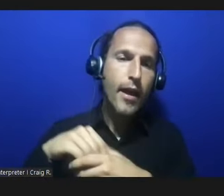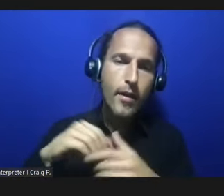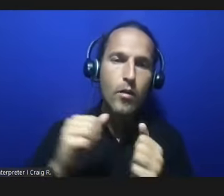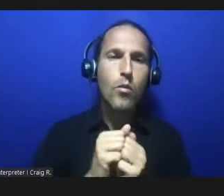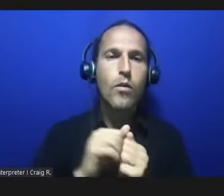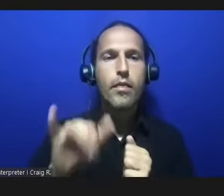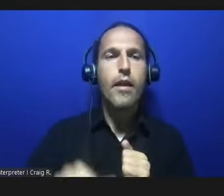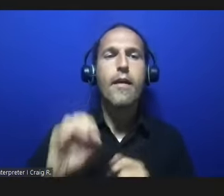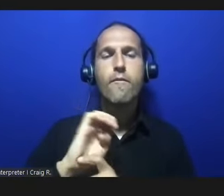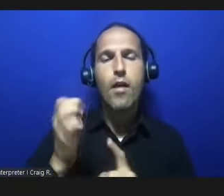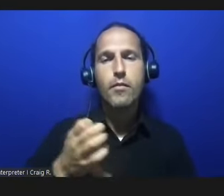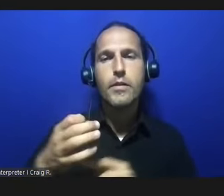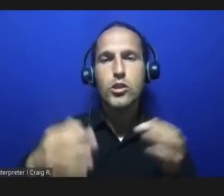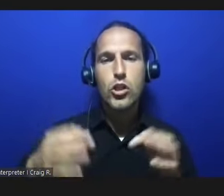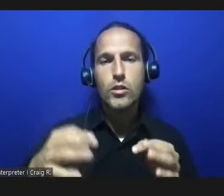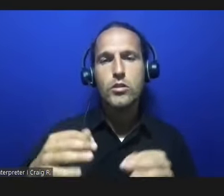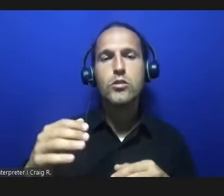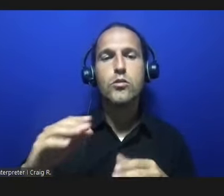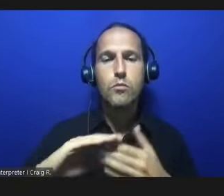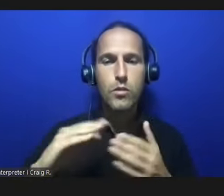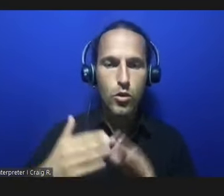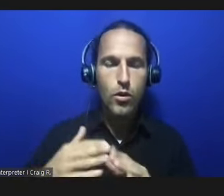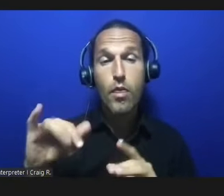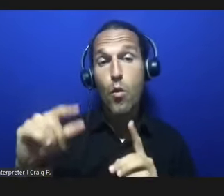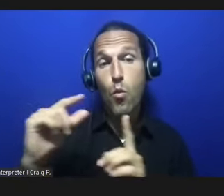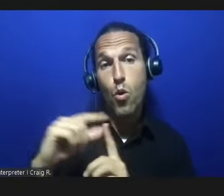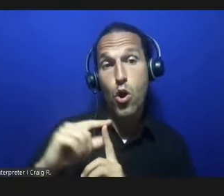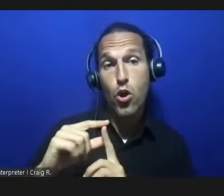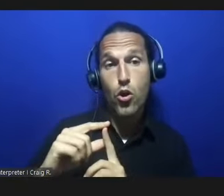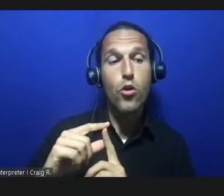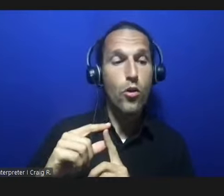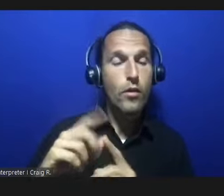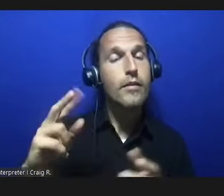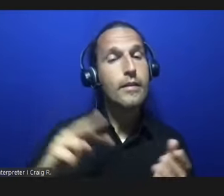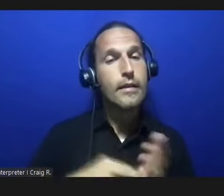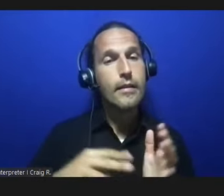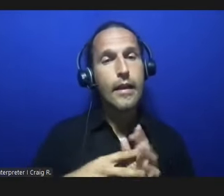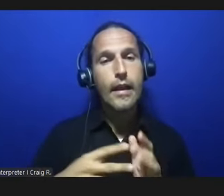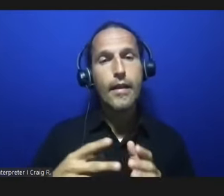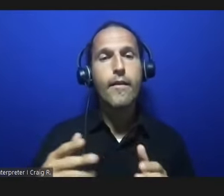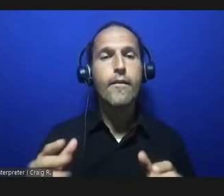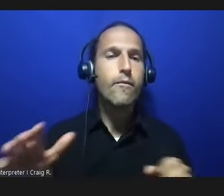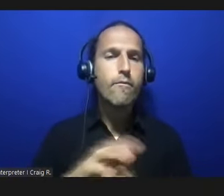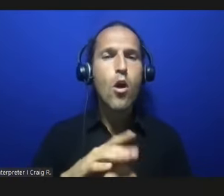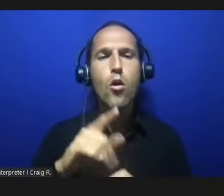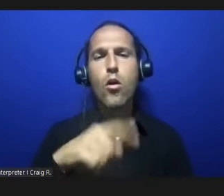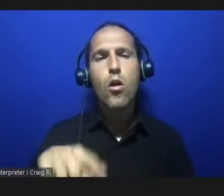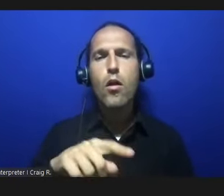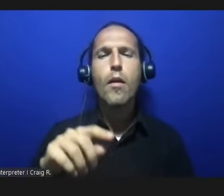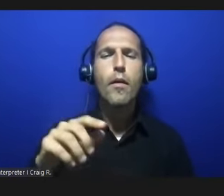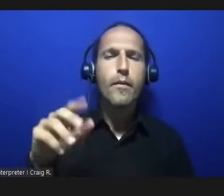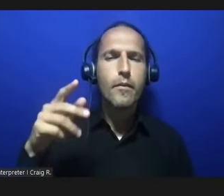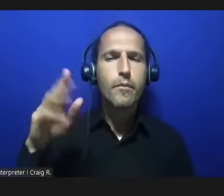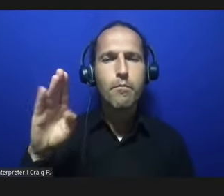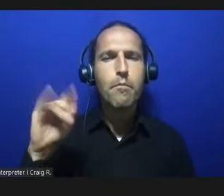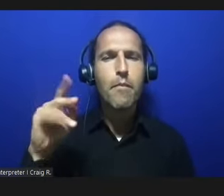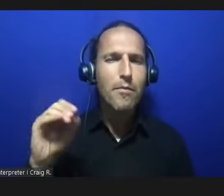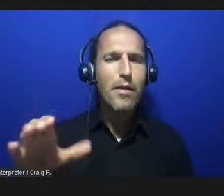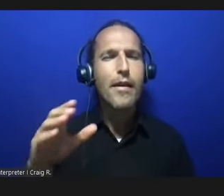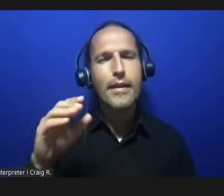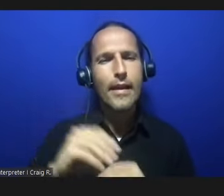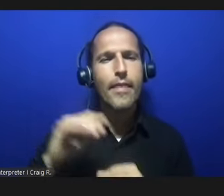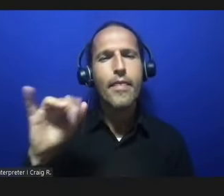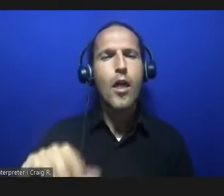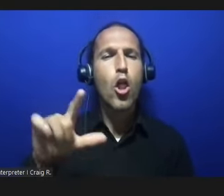environmental justice communities. The term environmental justice refers collectively to minority and low-income populations within a project